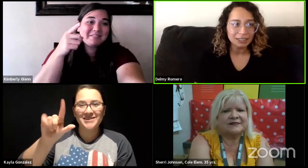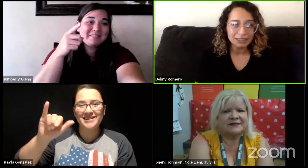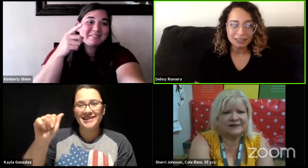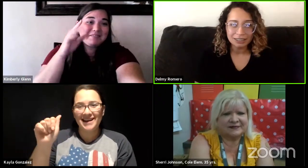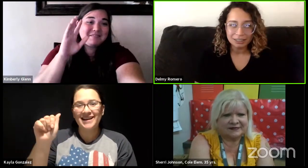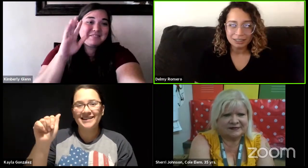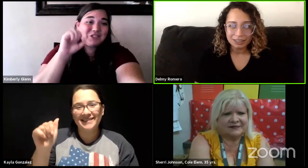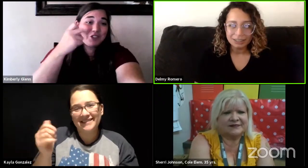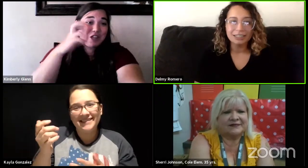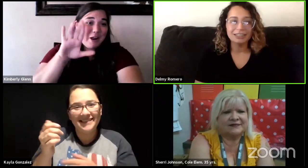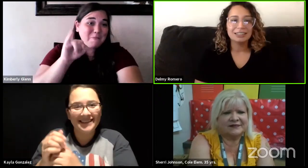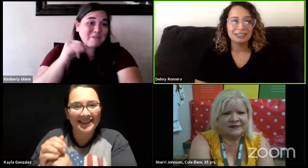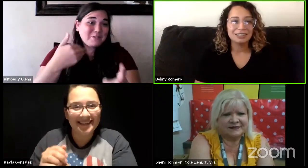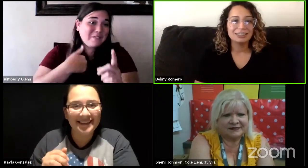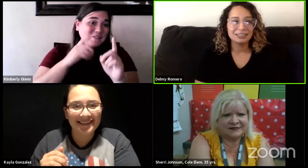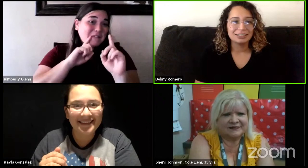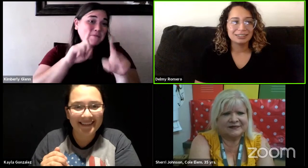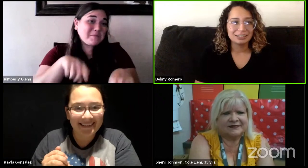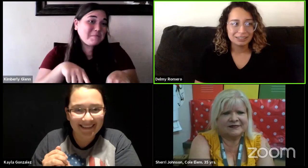Julia?